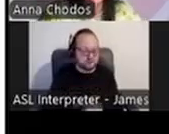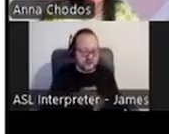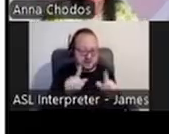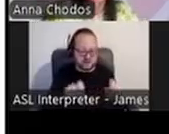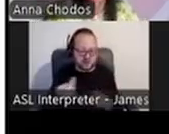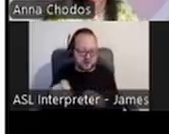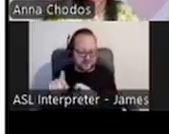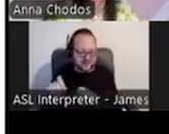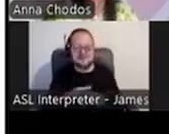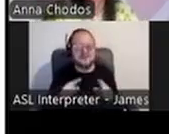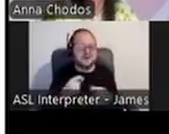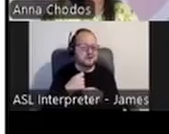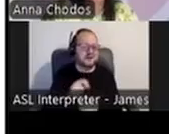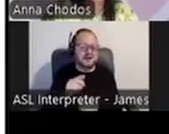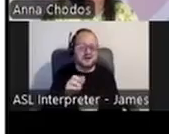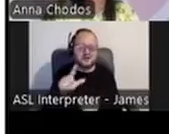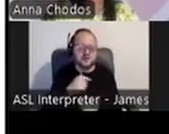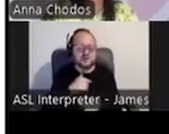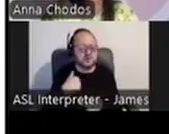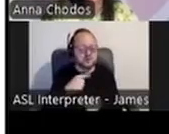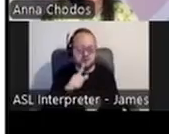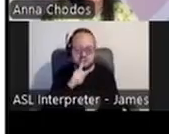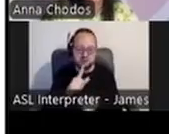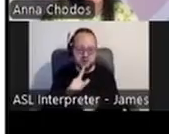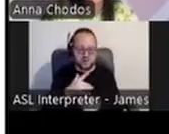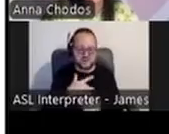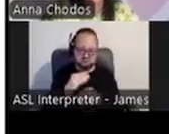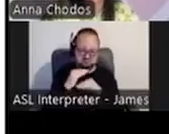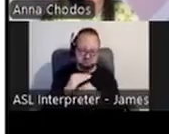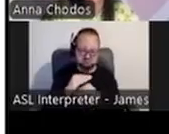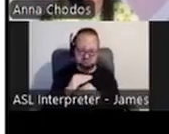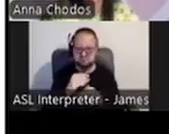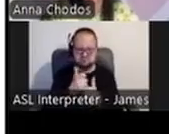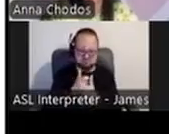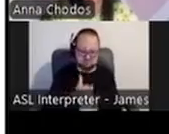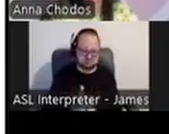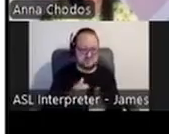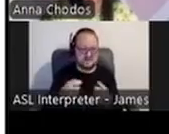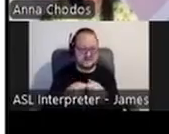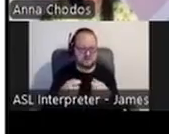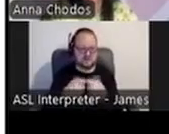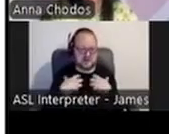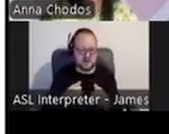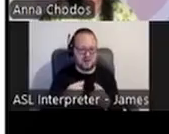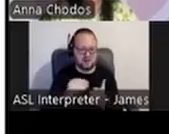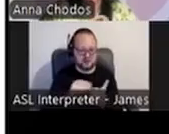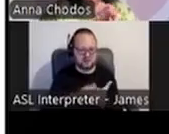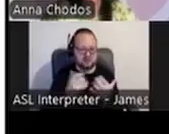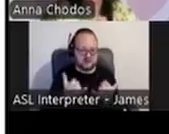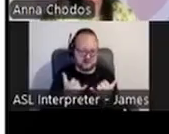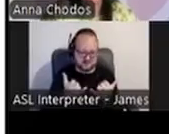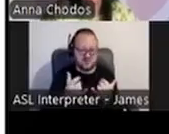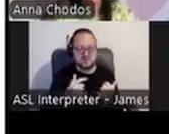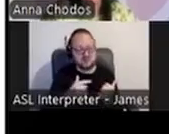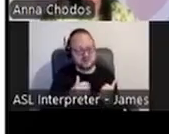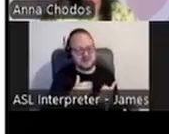so bound, to be honest, by electronic health records right now, so having just concrete tools in the electronic health